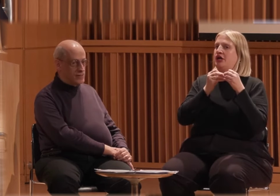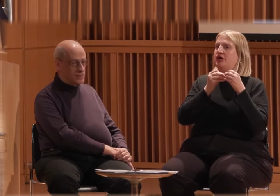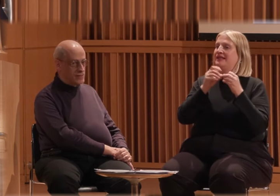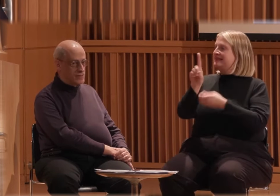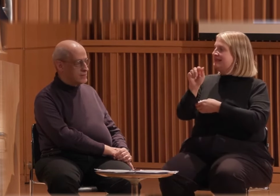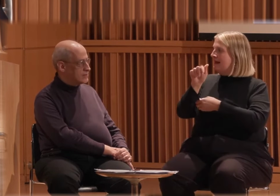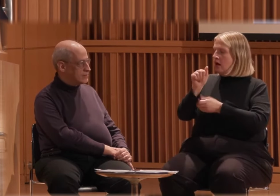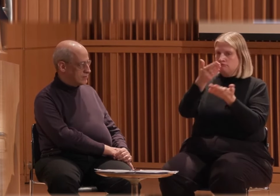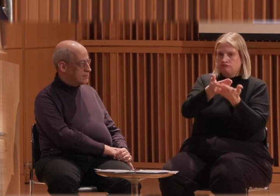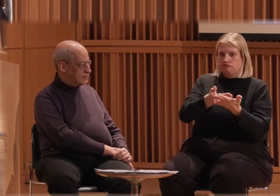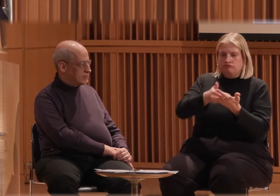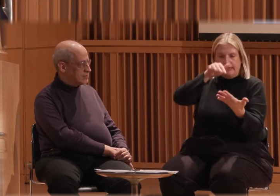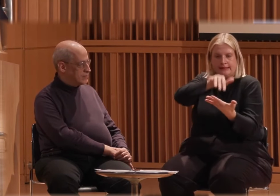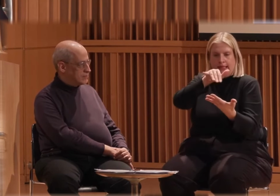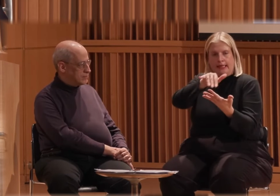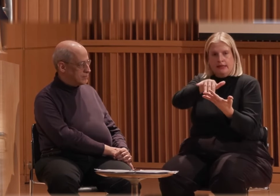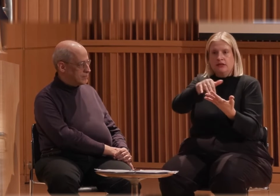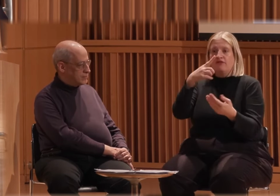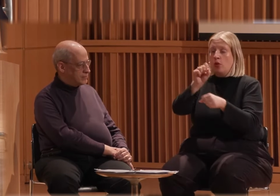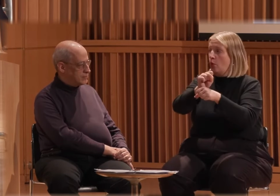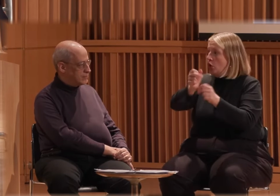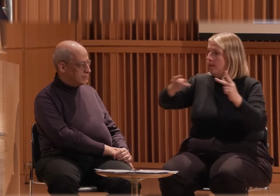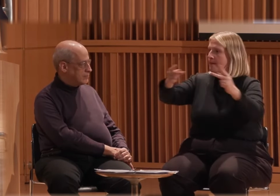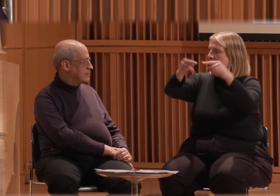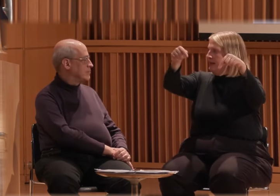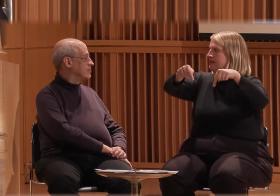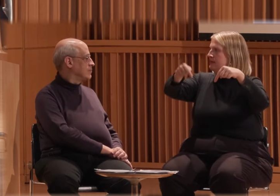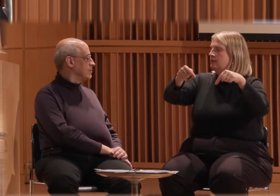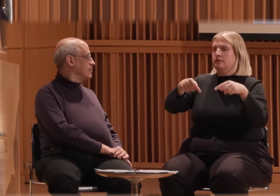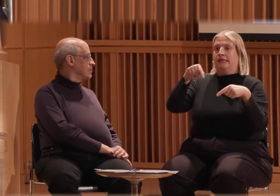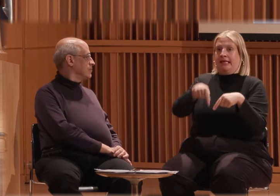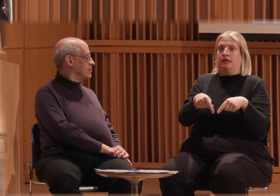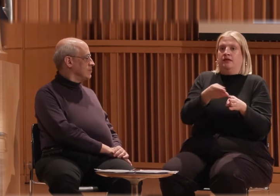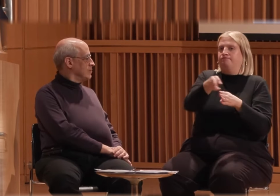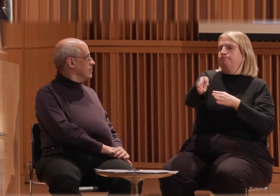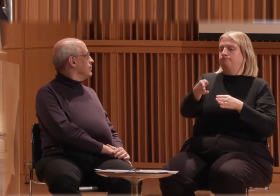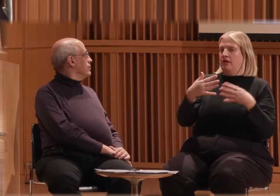data and studies on the workplace in public health.